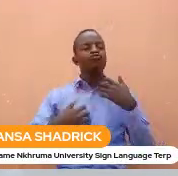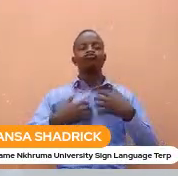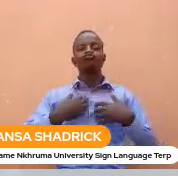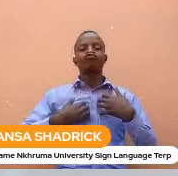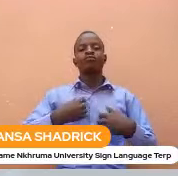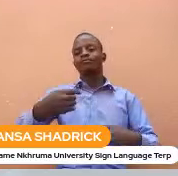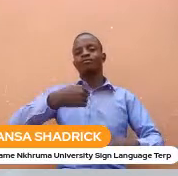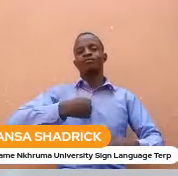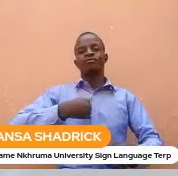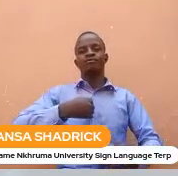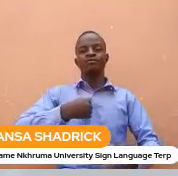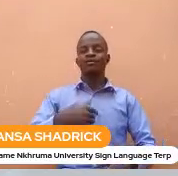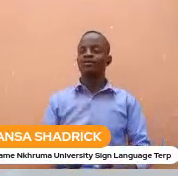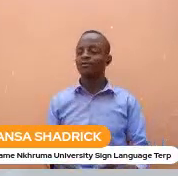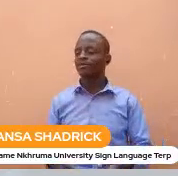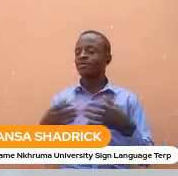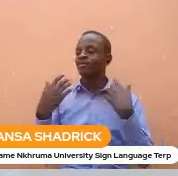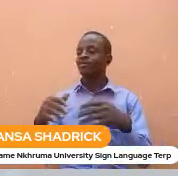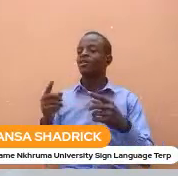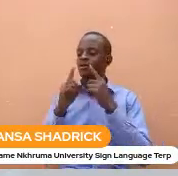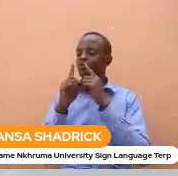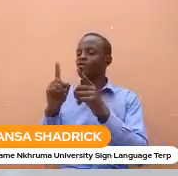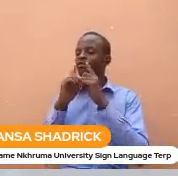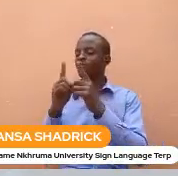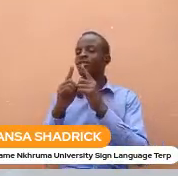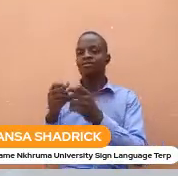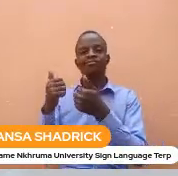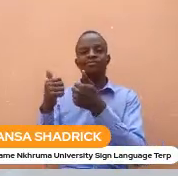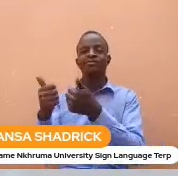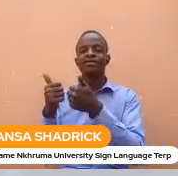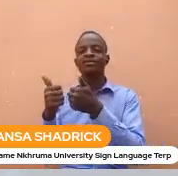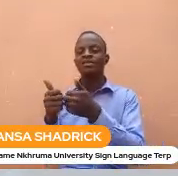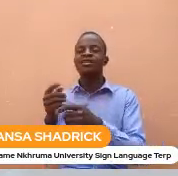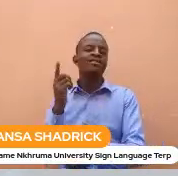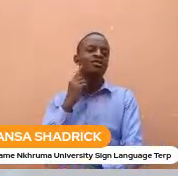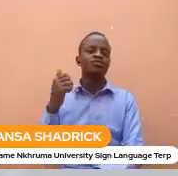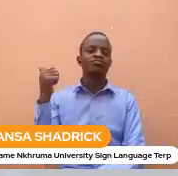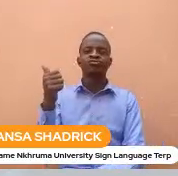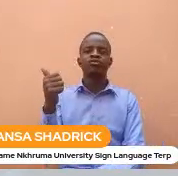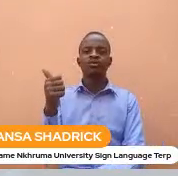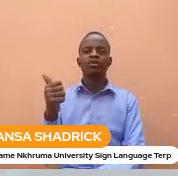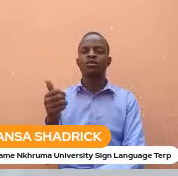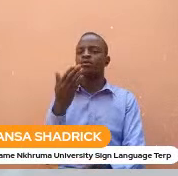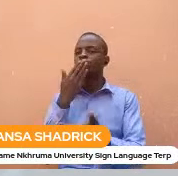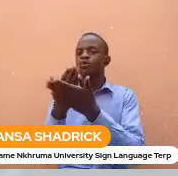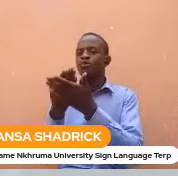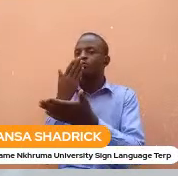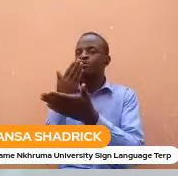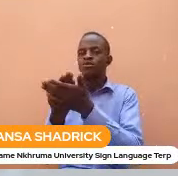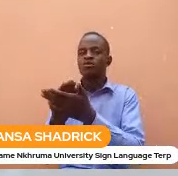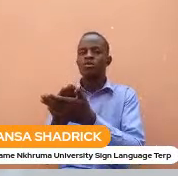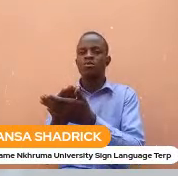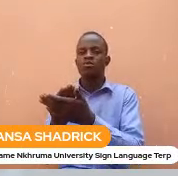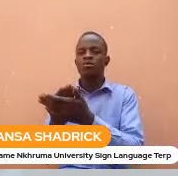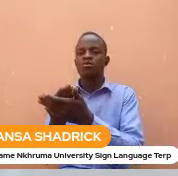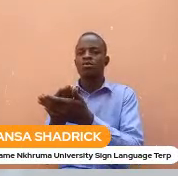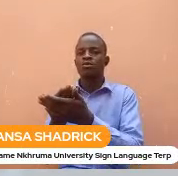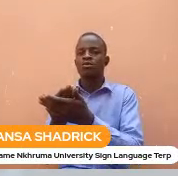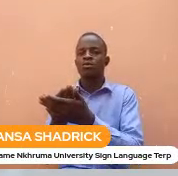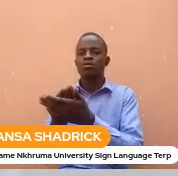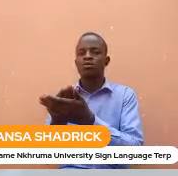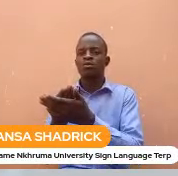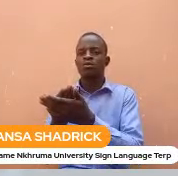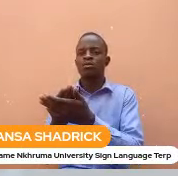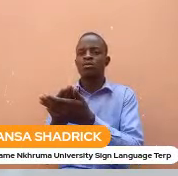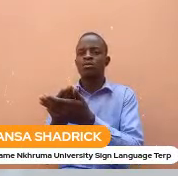Great stuff. Thank you so much, Mapo. We are privileged to have you with us here today. Next to Mapo is Edna Musonda.